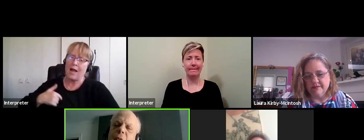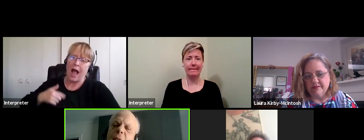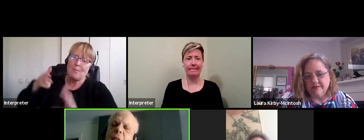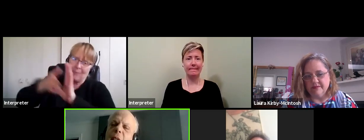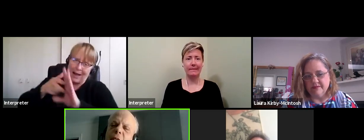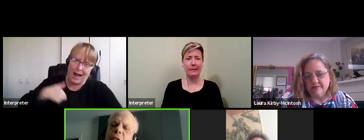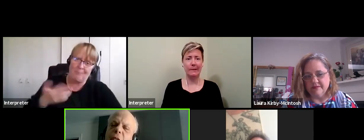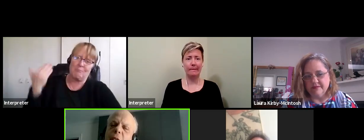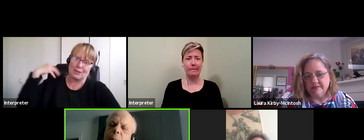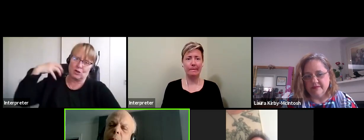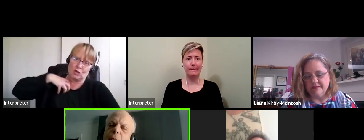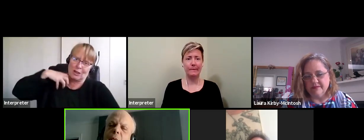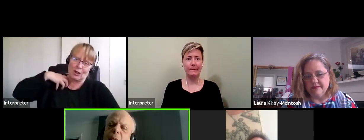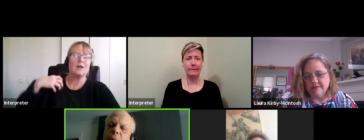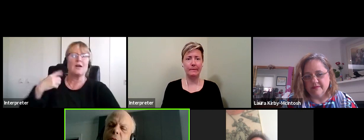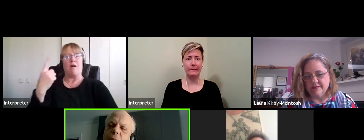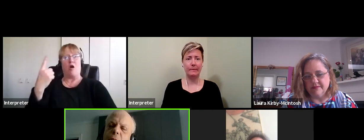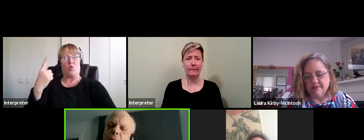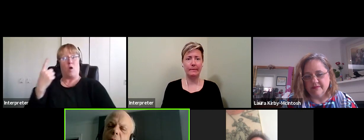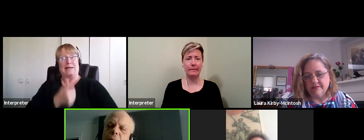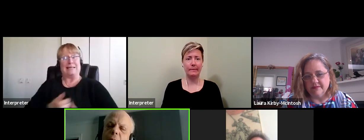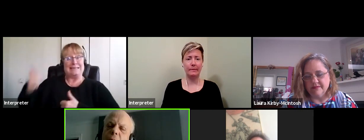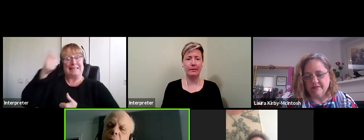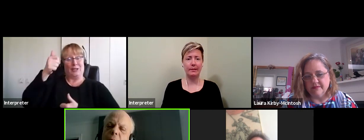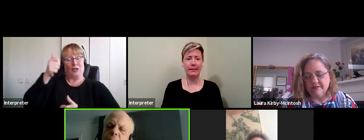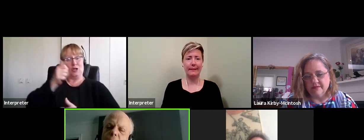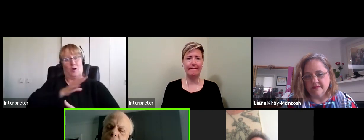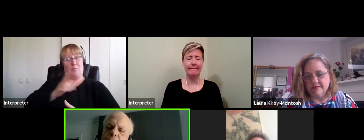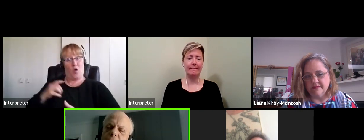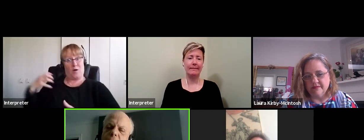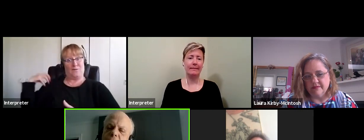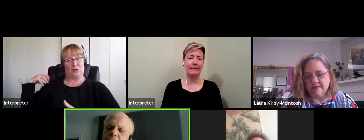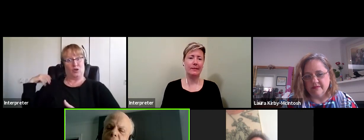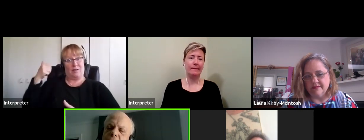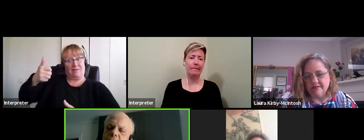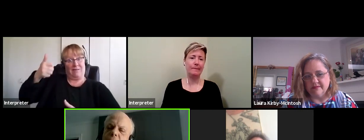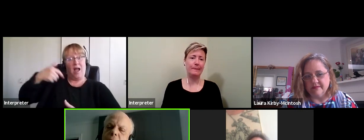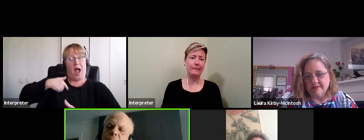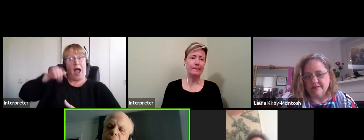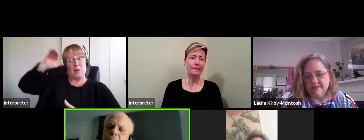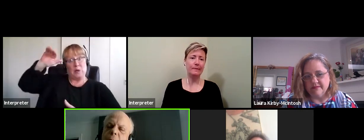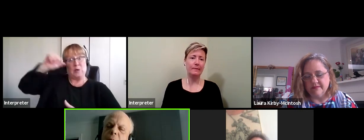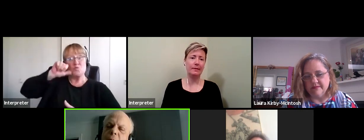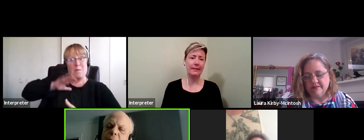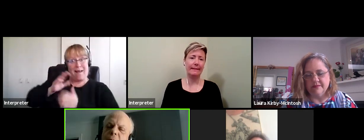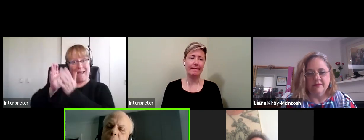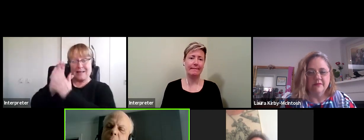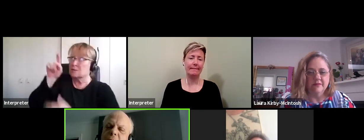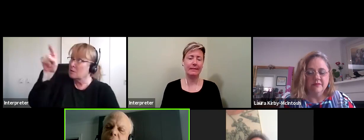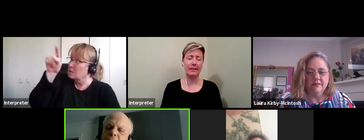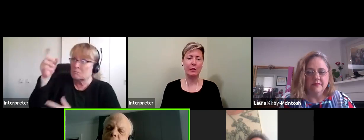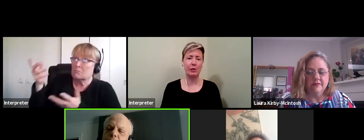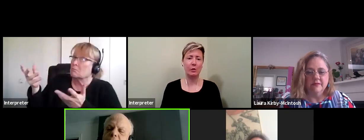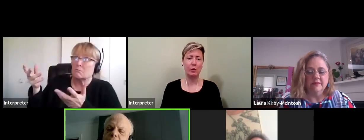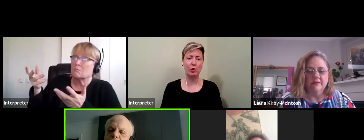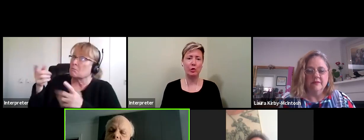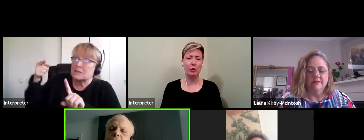chair, a senior board official, I got to ask her, have you gotten any